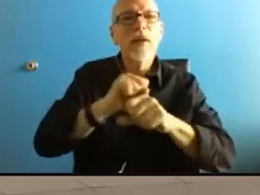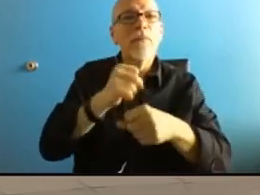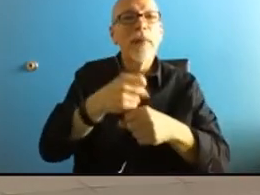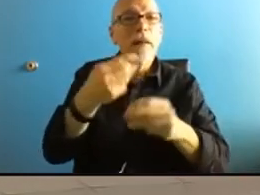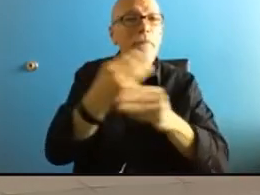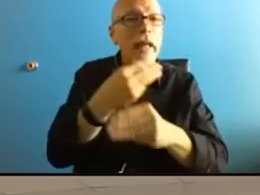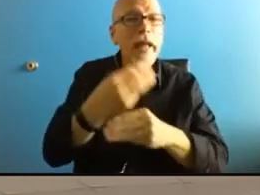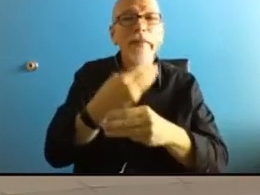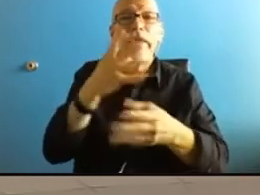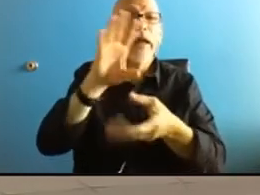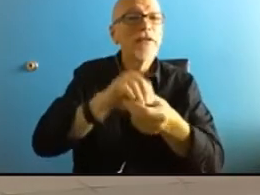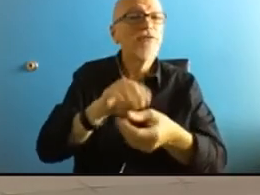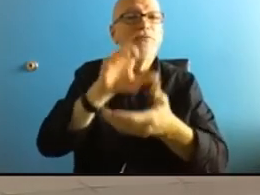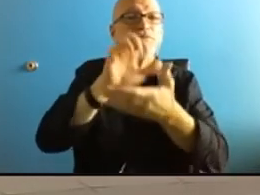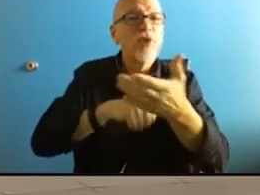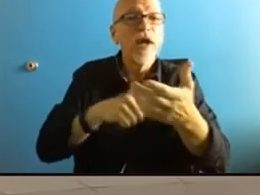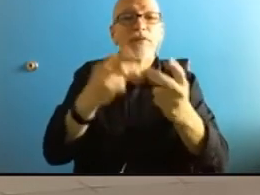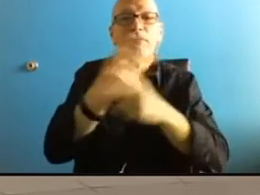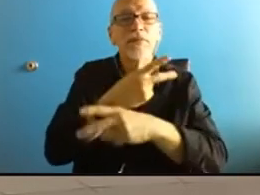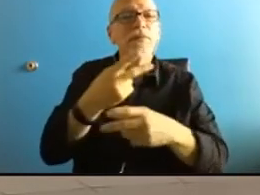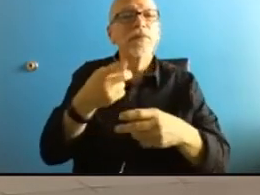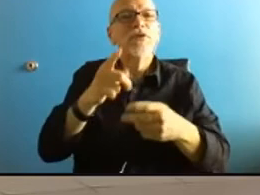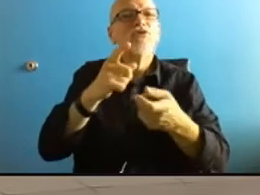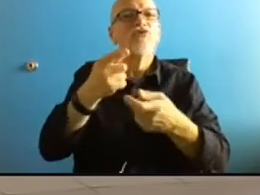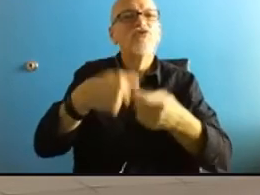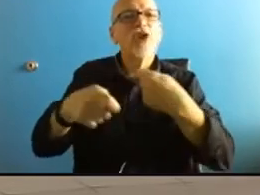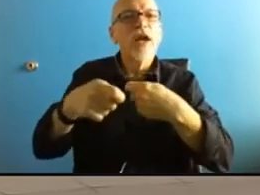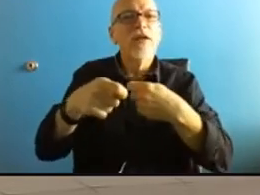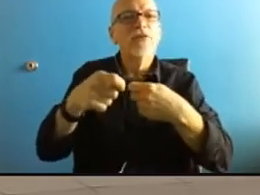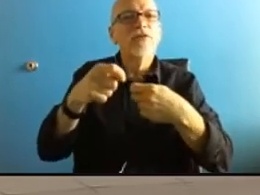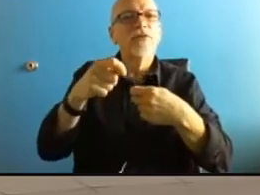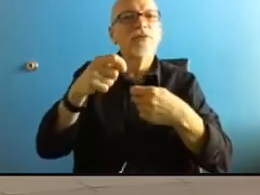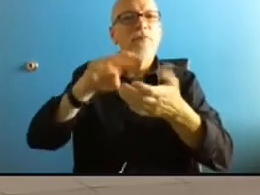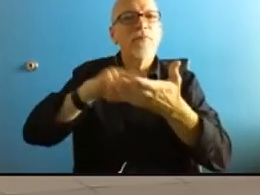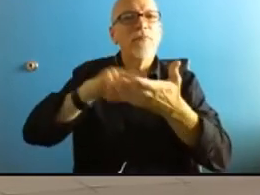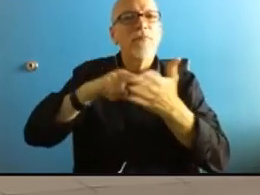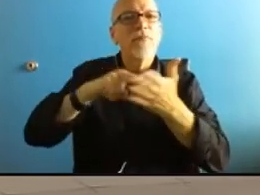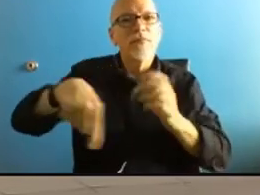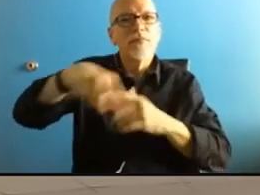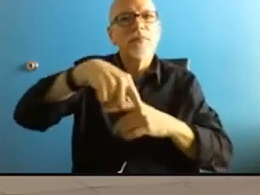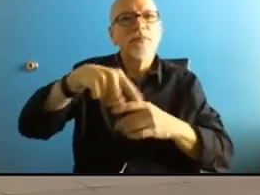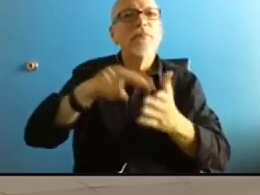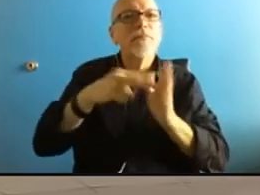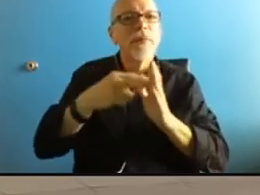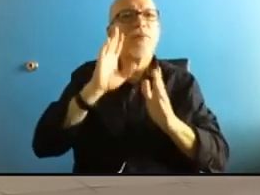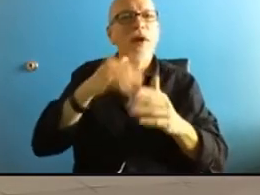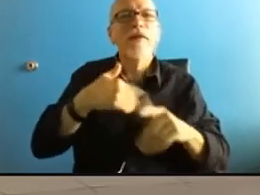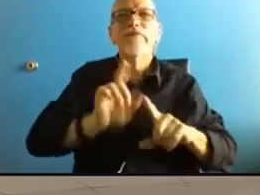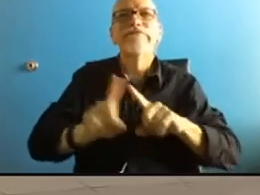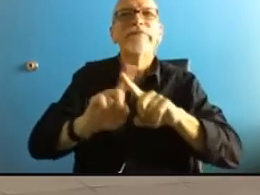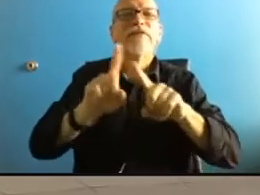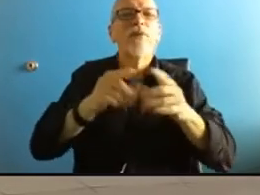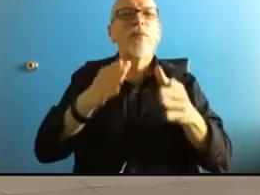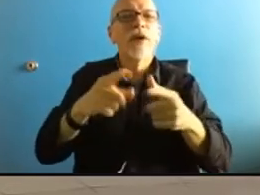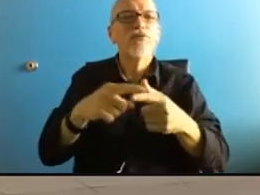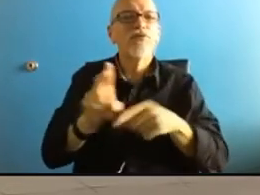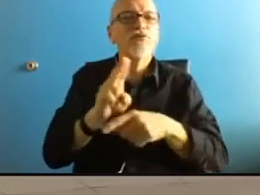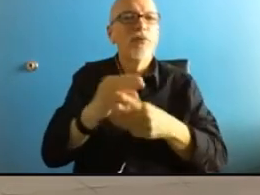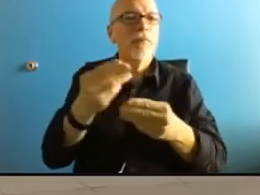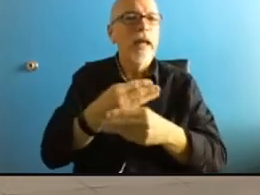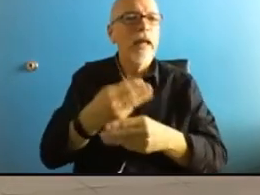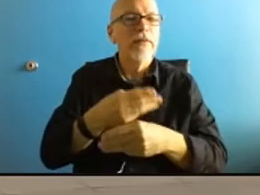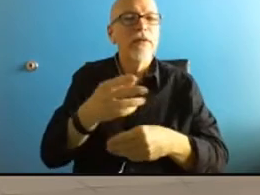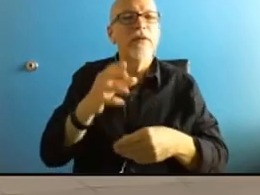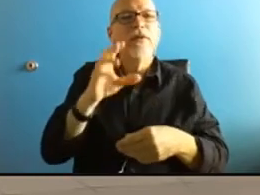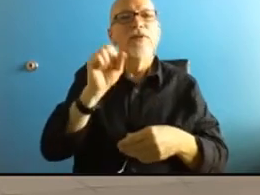subtraction activities, just changing the operation allows them to have a whole bunch of different ways to incorporate math. So they